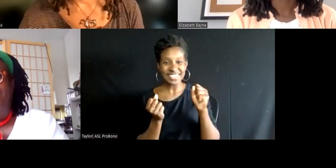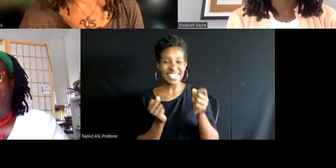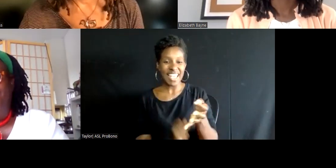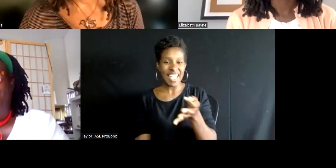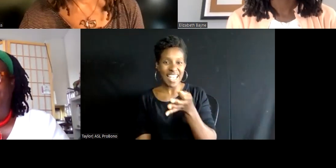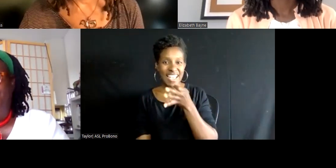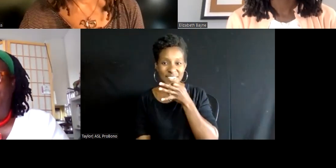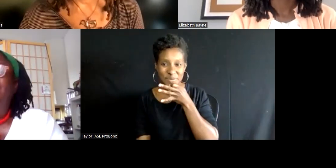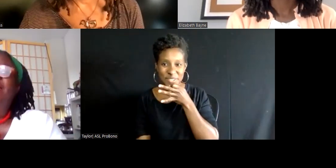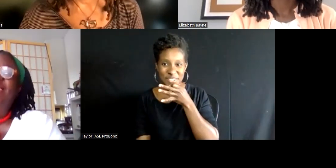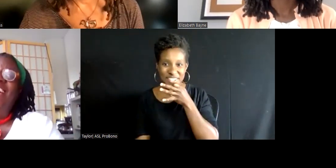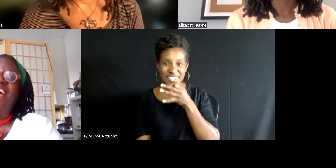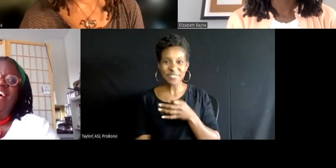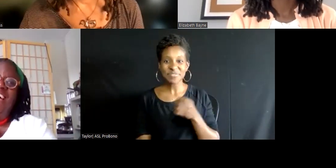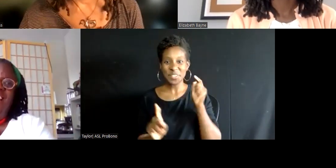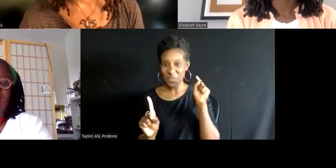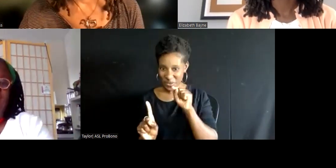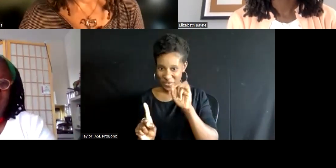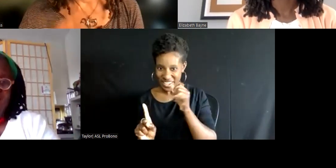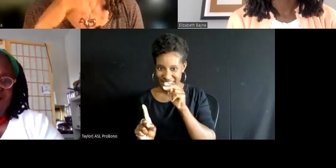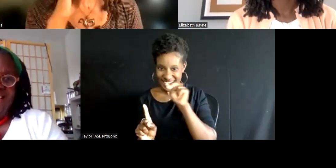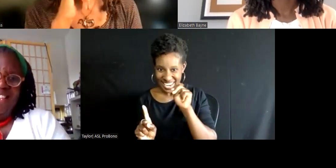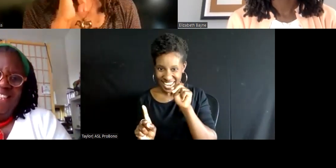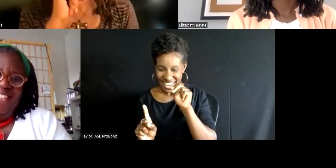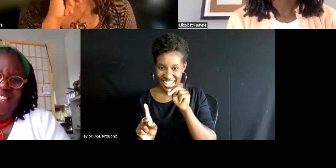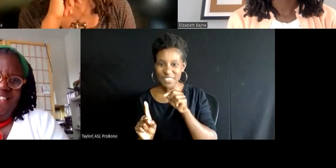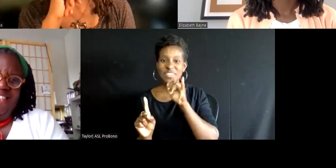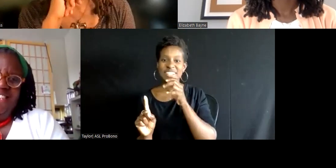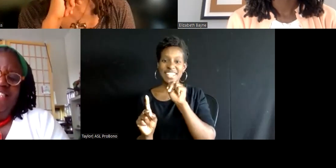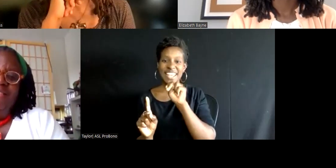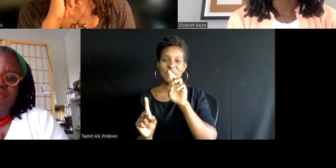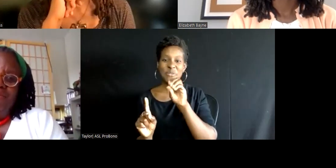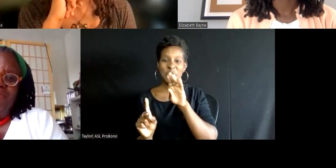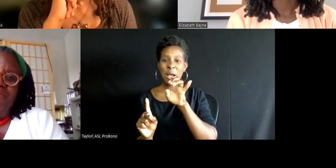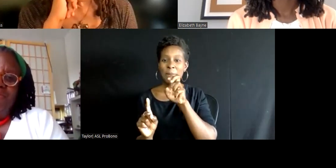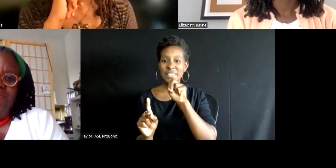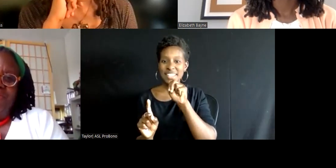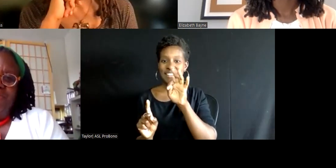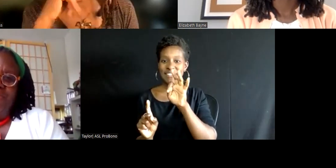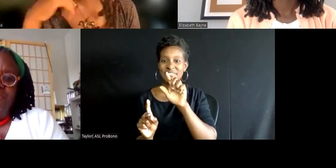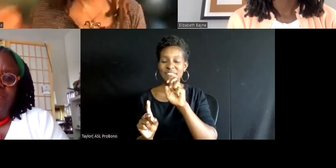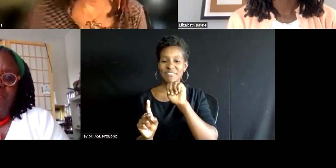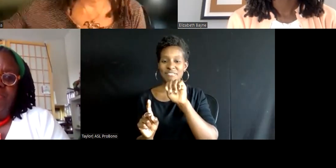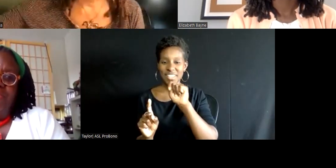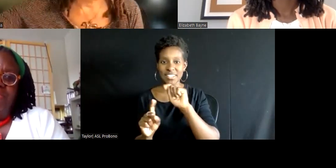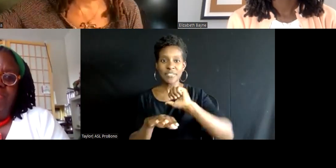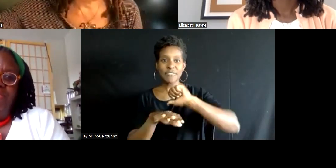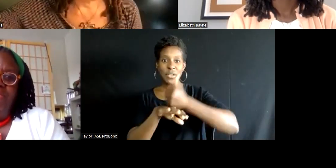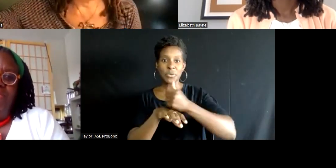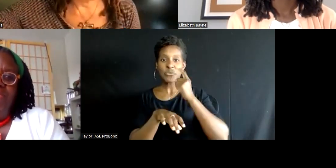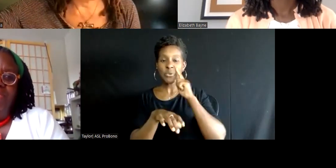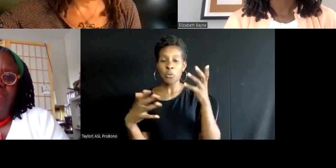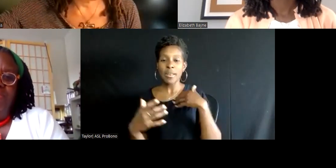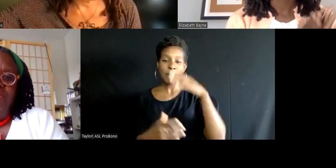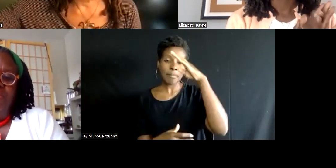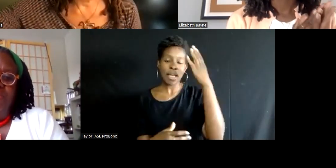for today, Jan. We have Janette Robinson-Flint. She's a founding member of Black Women for